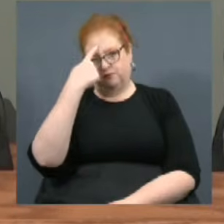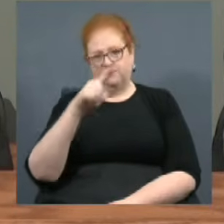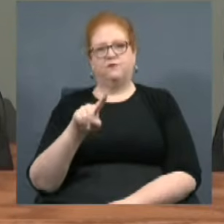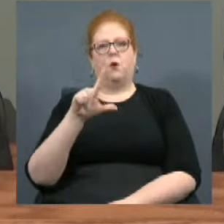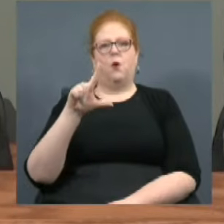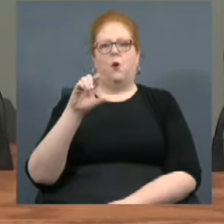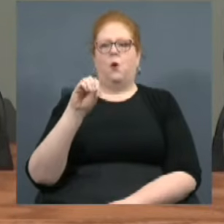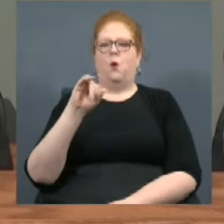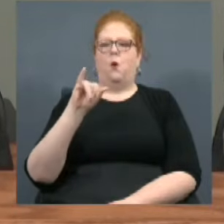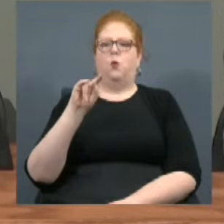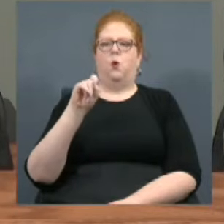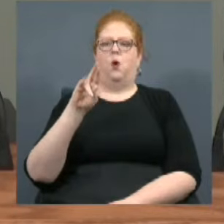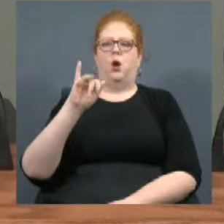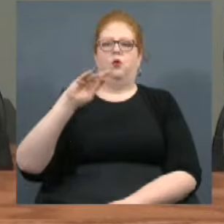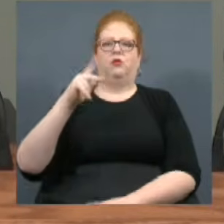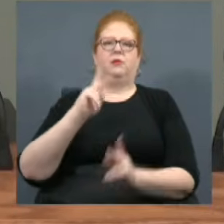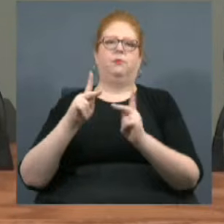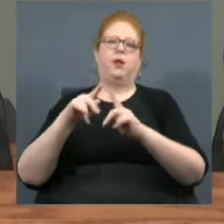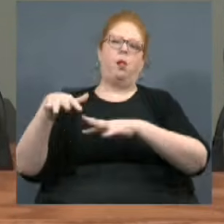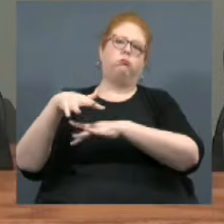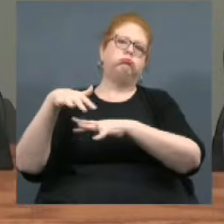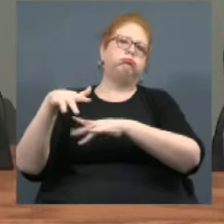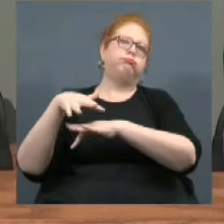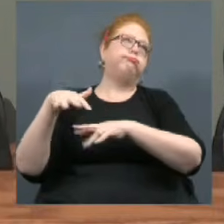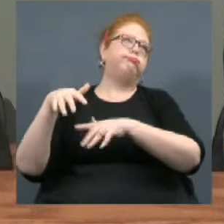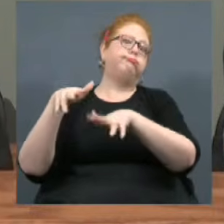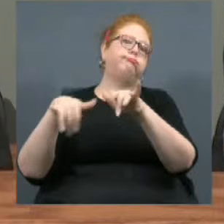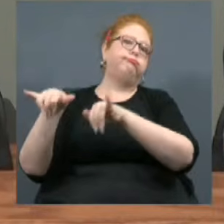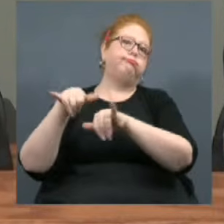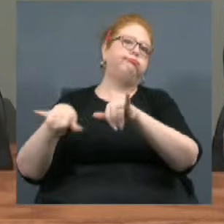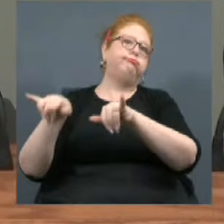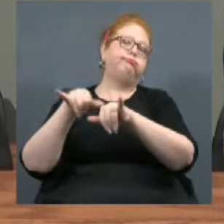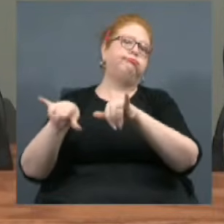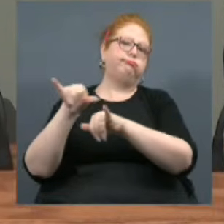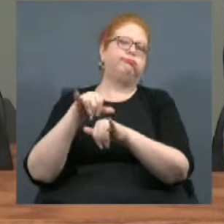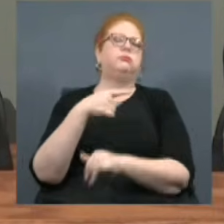like for us to have a placeholder on the agenda for that.